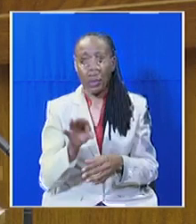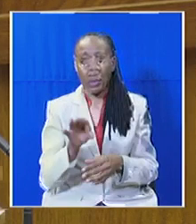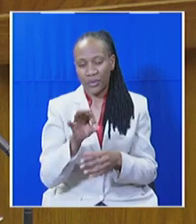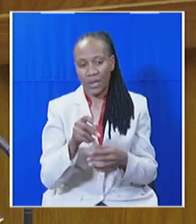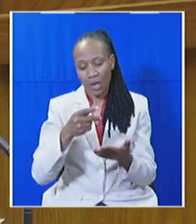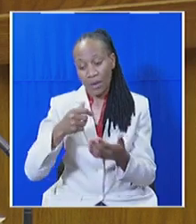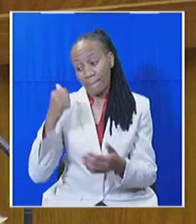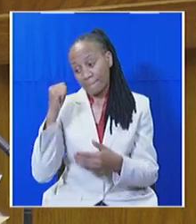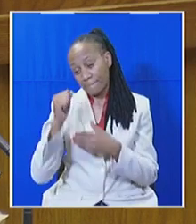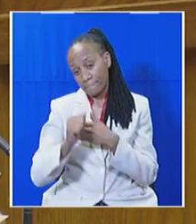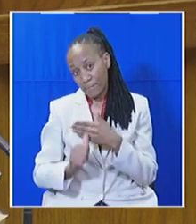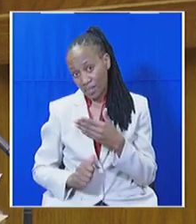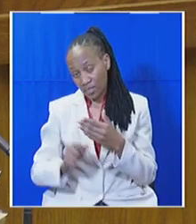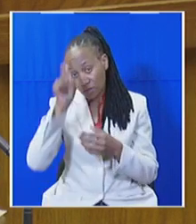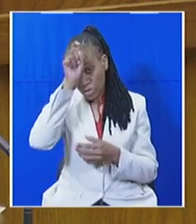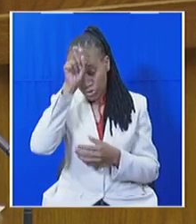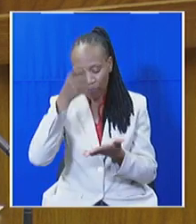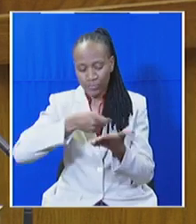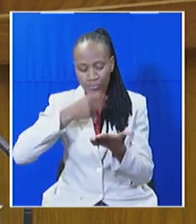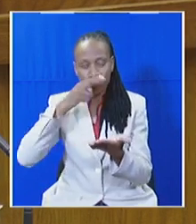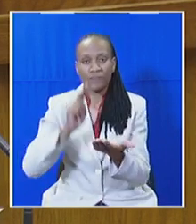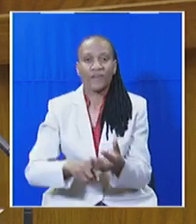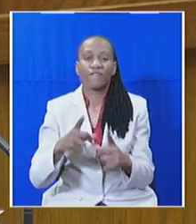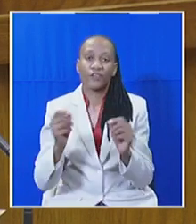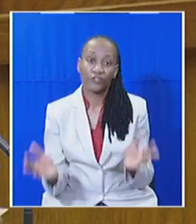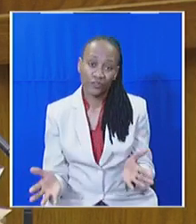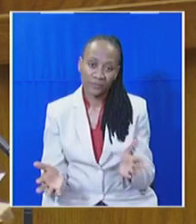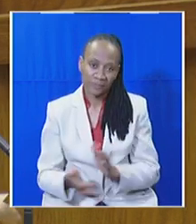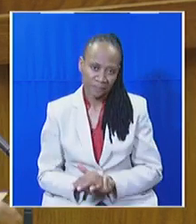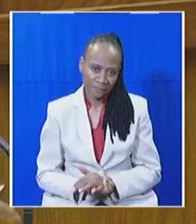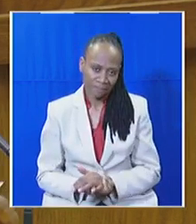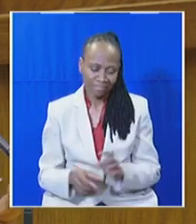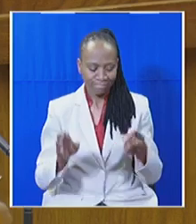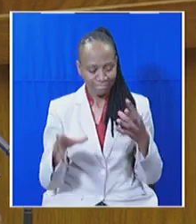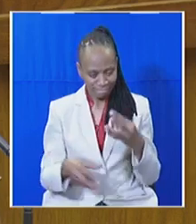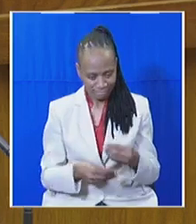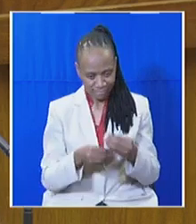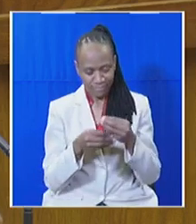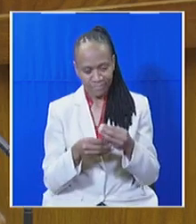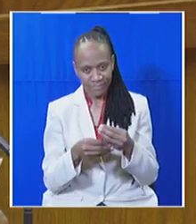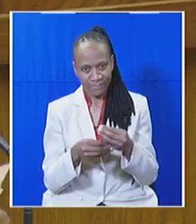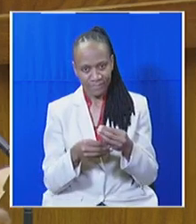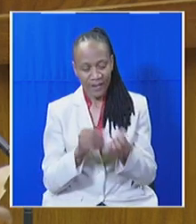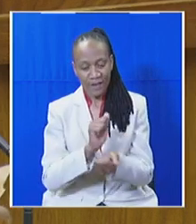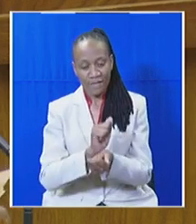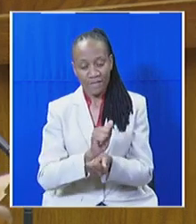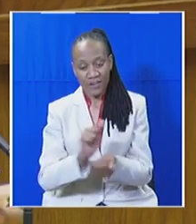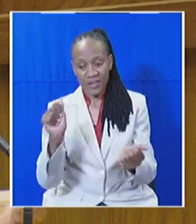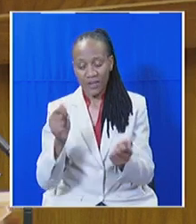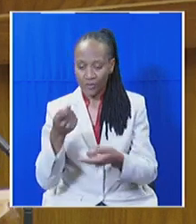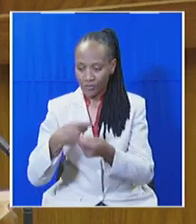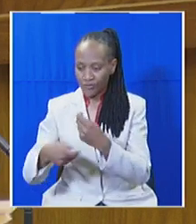signed last month in Egypt, as well as the envisaged continental free trade area.